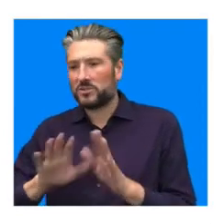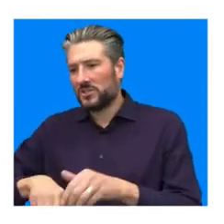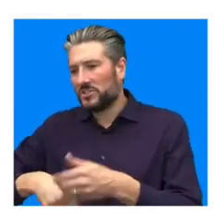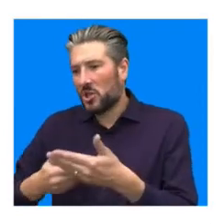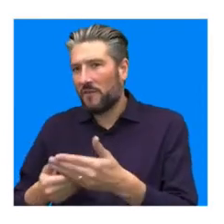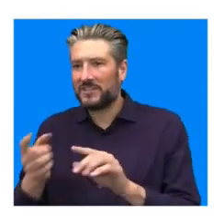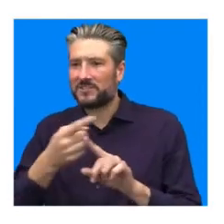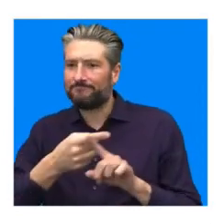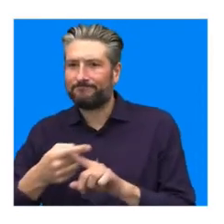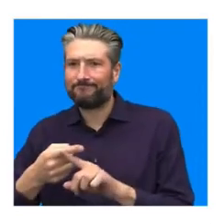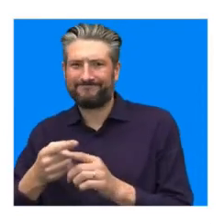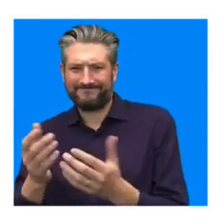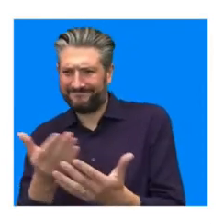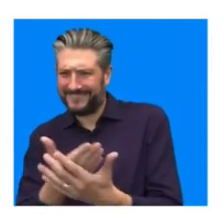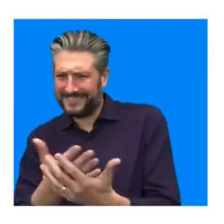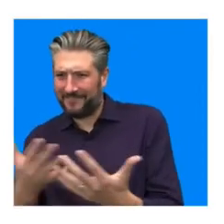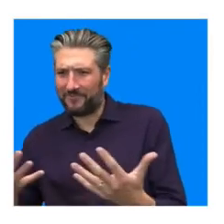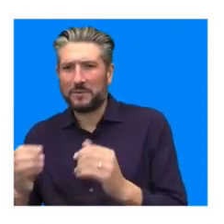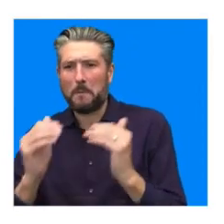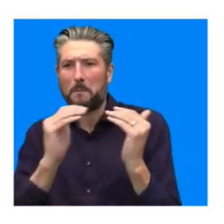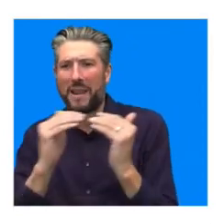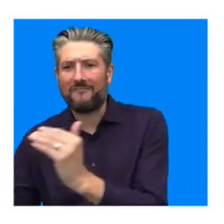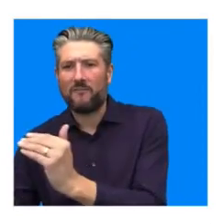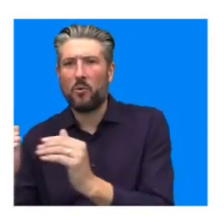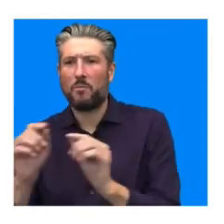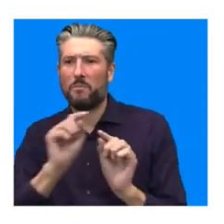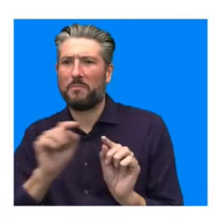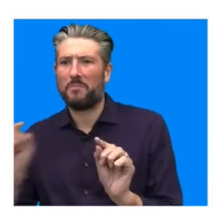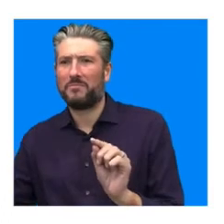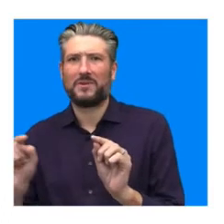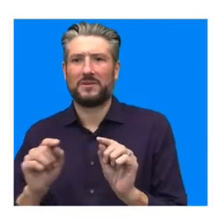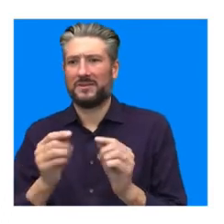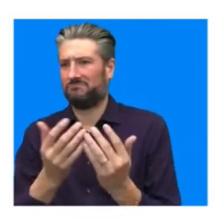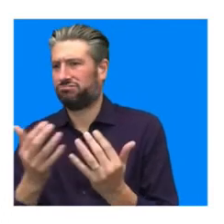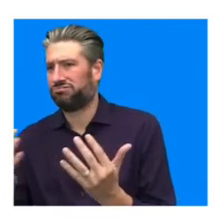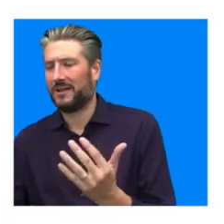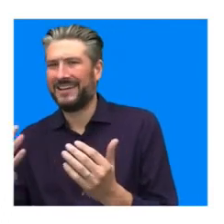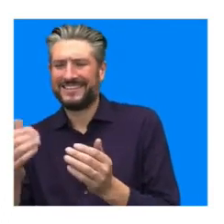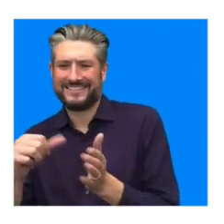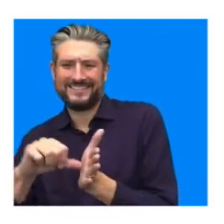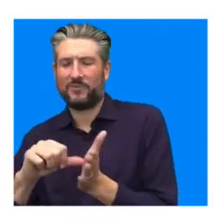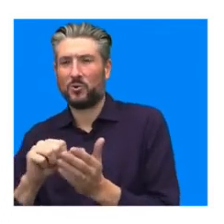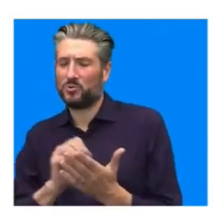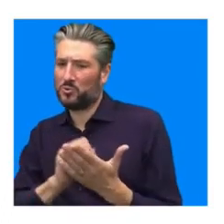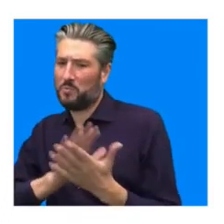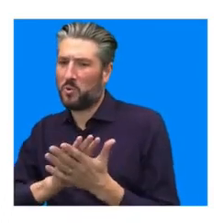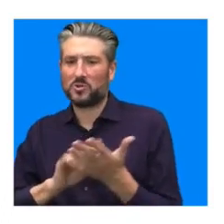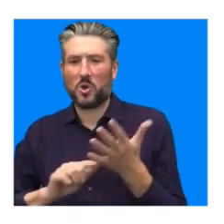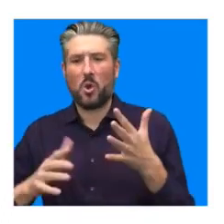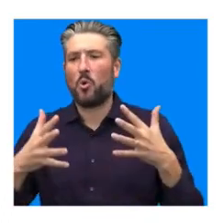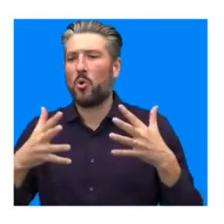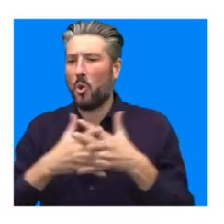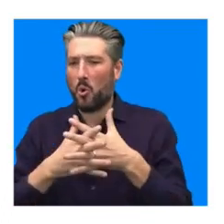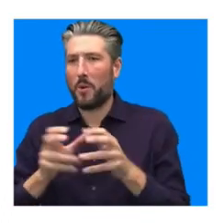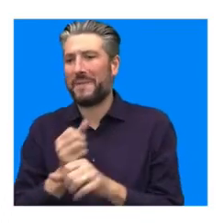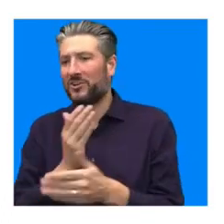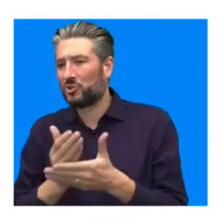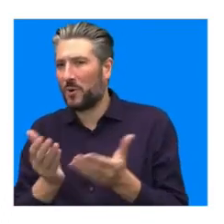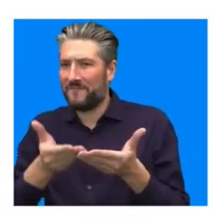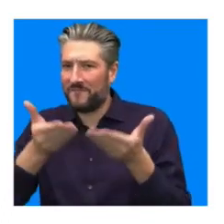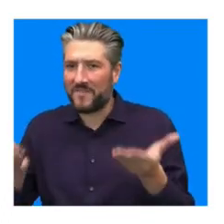say, that make it fairly difficult to encode that in law that then ends up being proportionate and